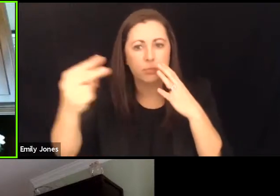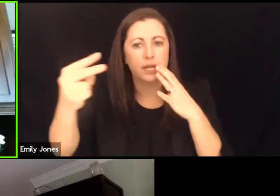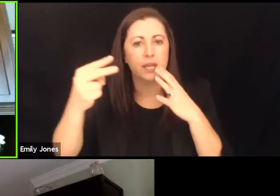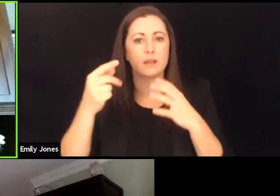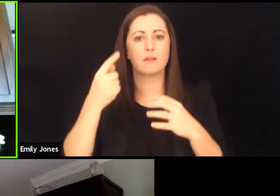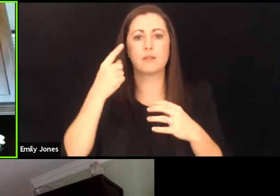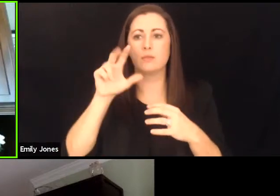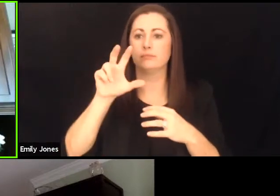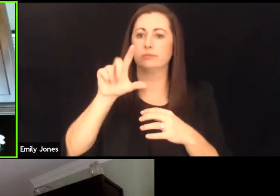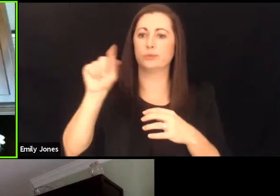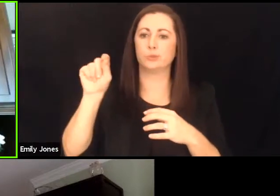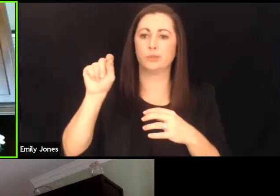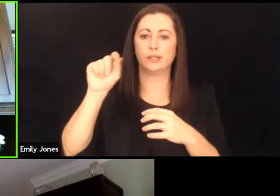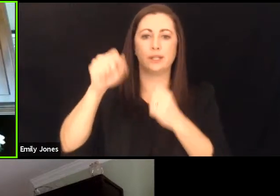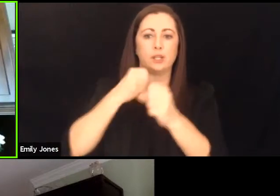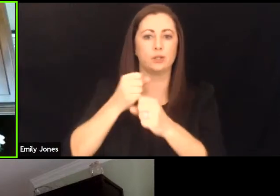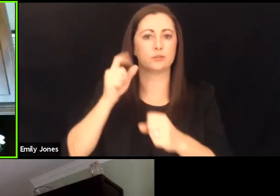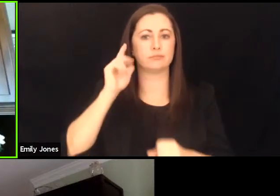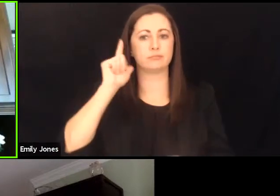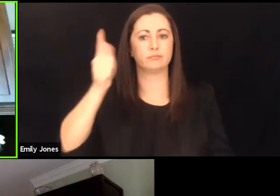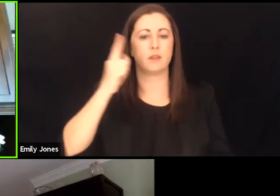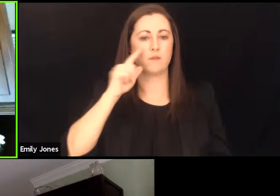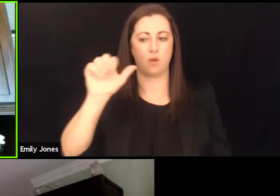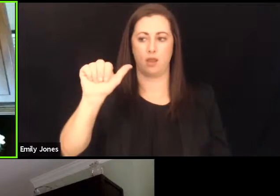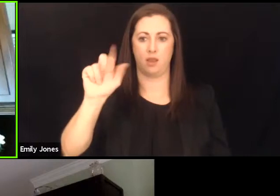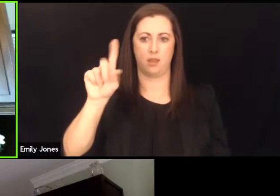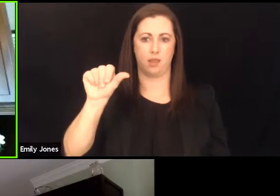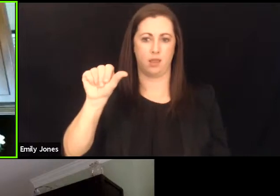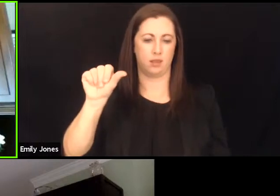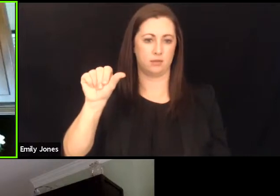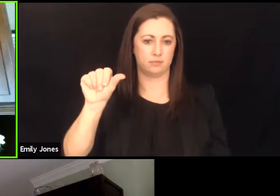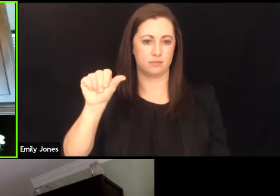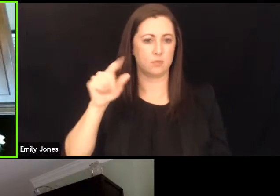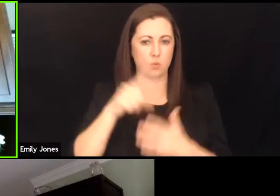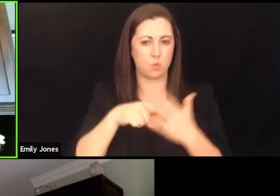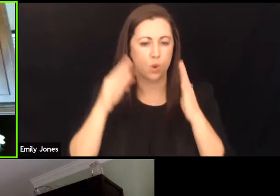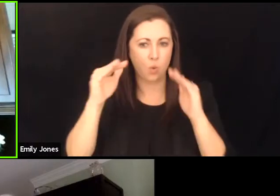that Civil Rights Act for individuals with disabilities?